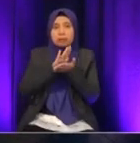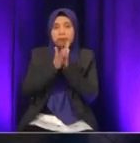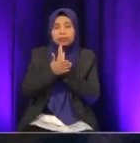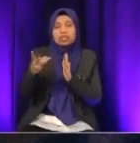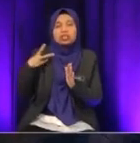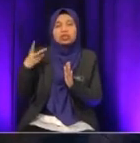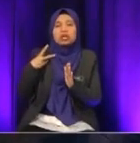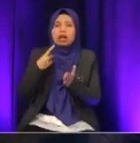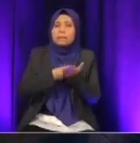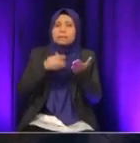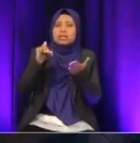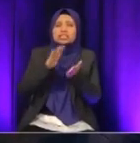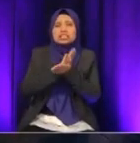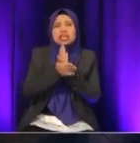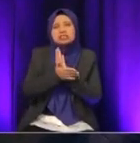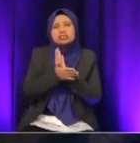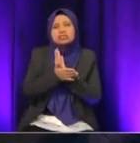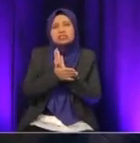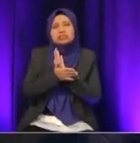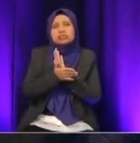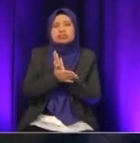happened. I think I remember the one.